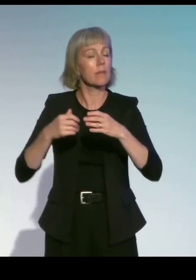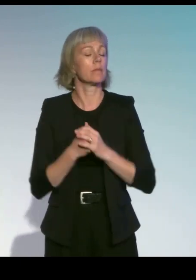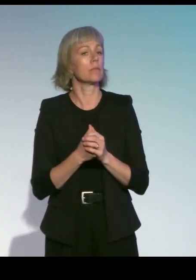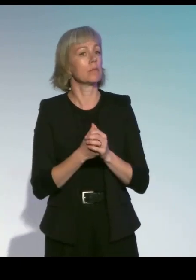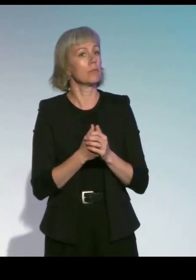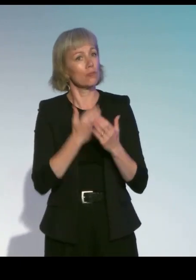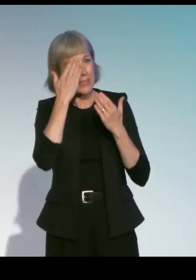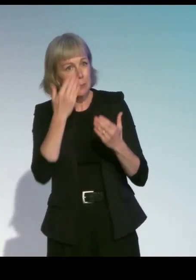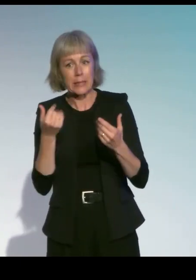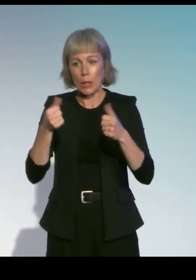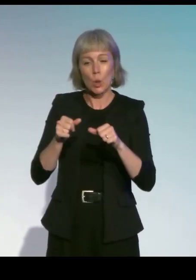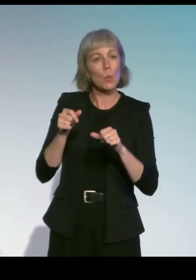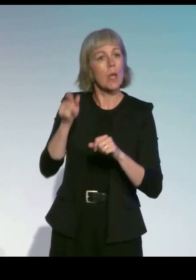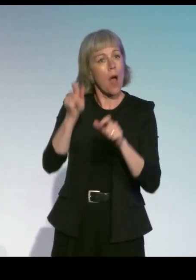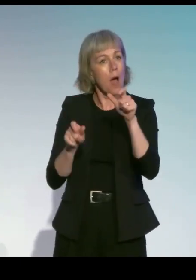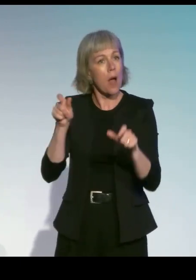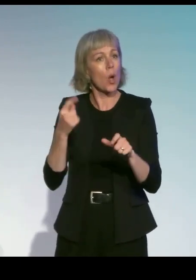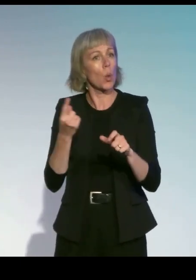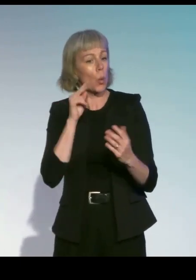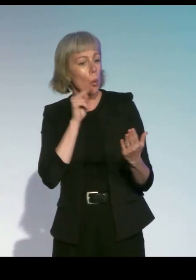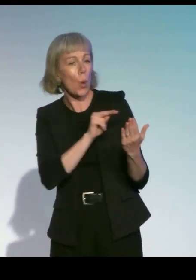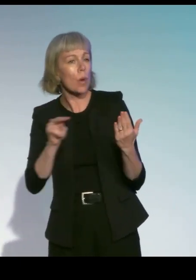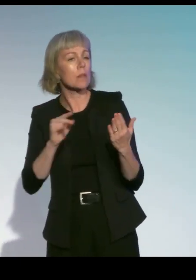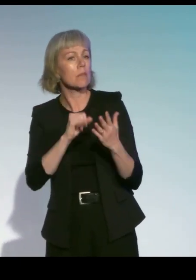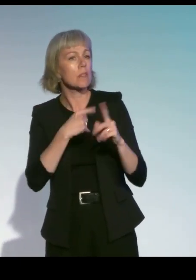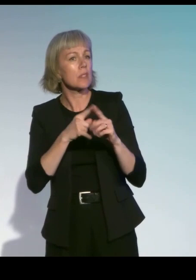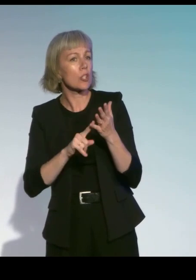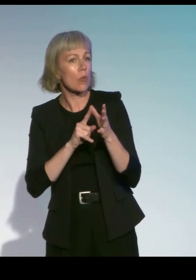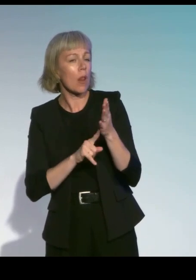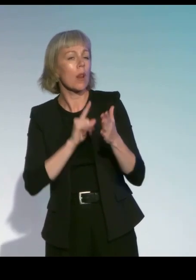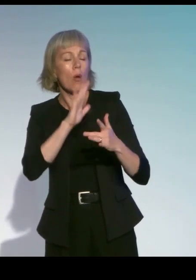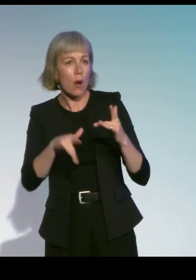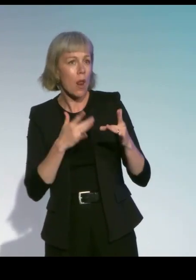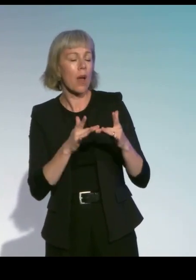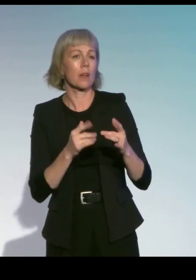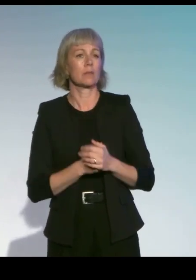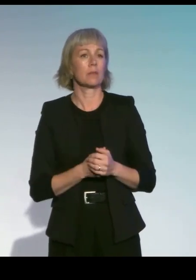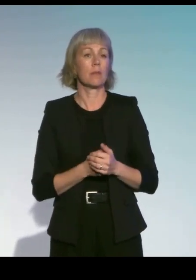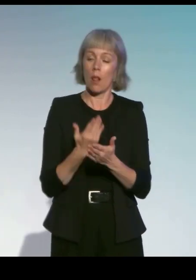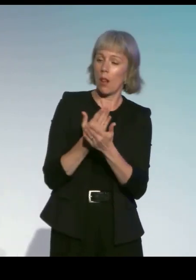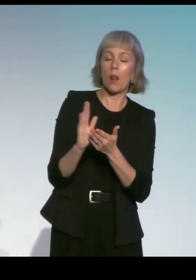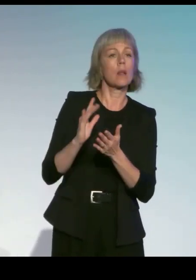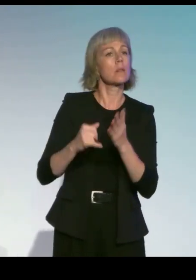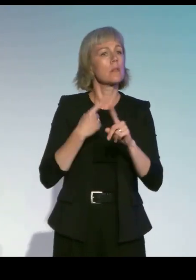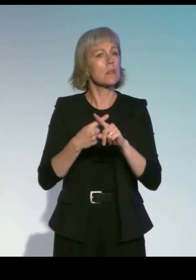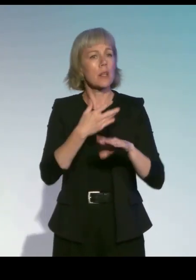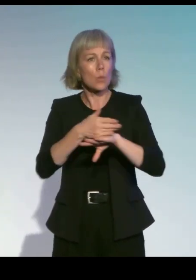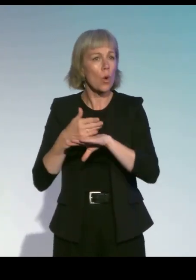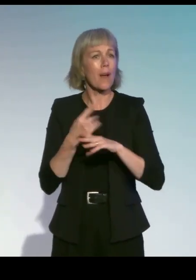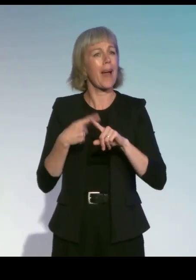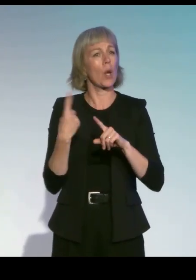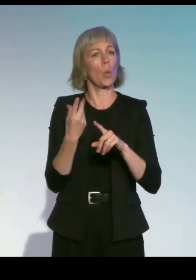respect, because denying services and resources and spaces to sex workers is not just discriminatory, but it contributes to violence